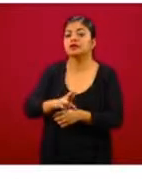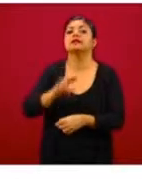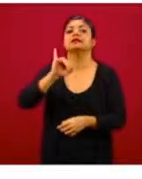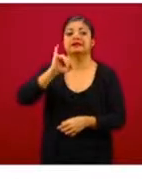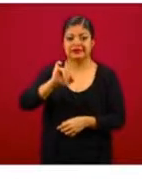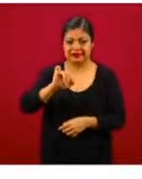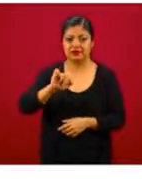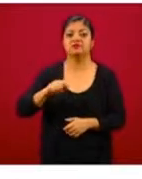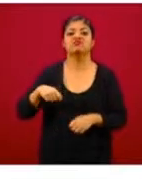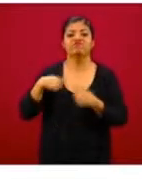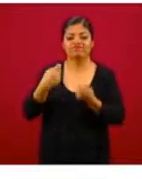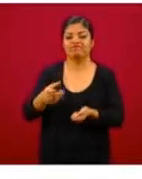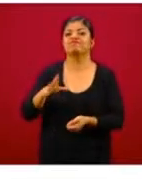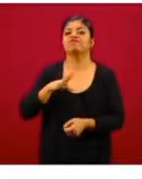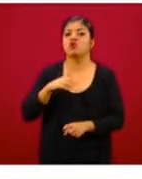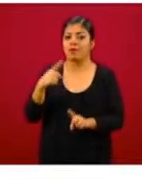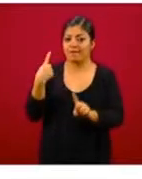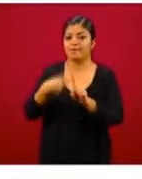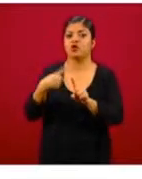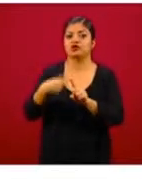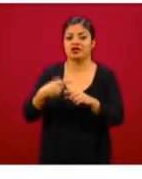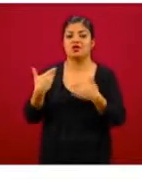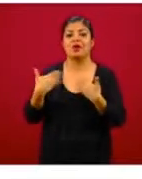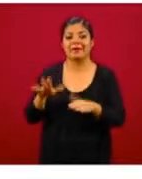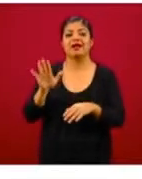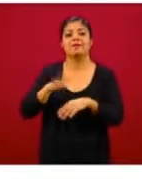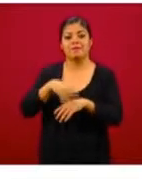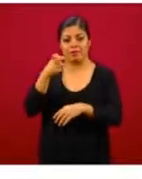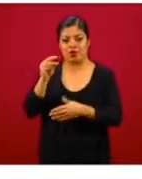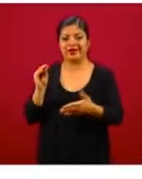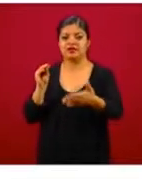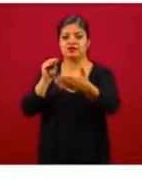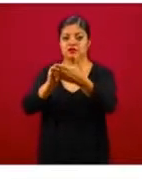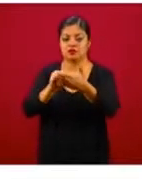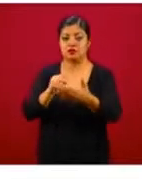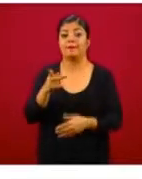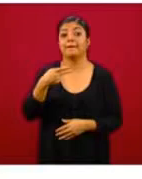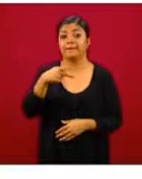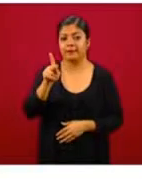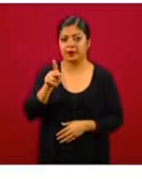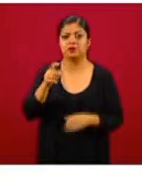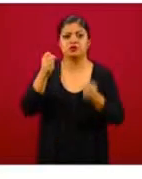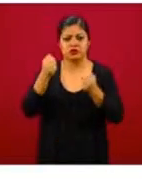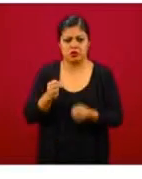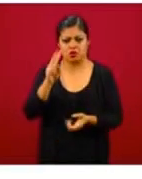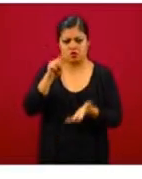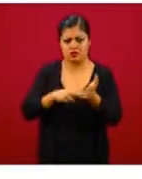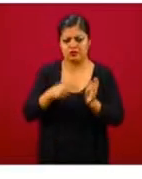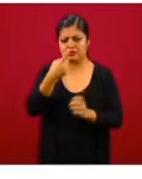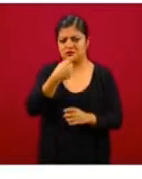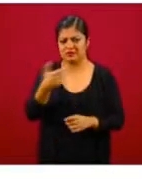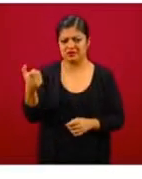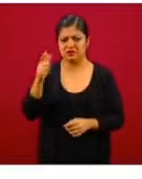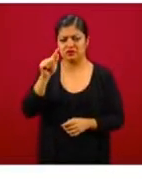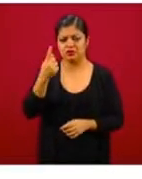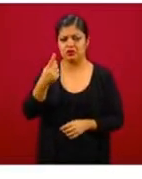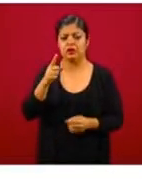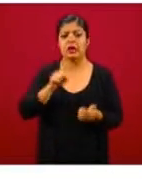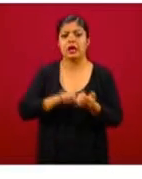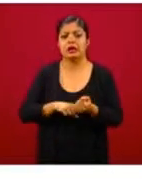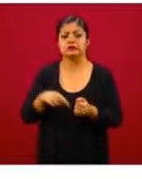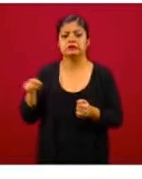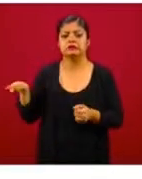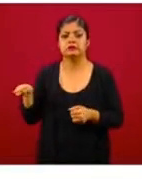necessarily happened in the last 24 hours. That means that the lab result was issued or communicated in the last 24 hours, which is why they are